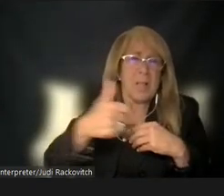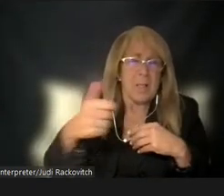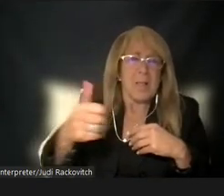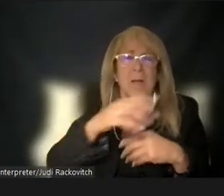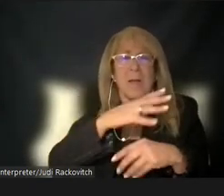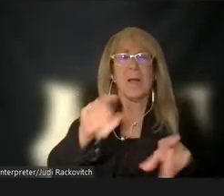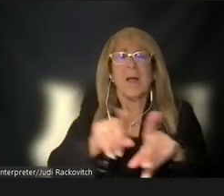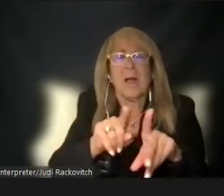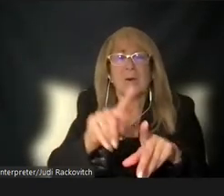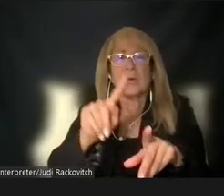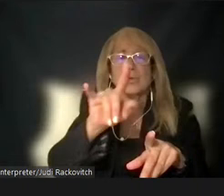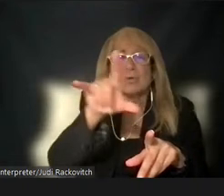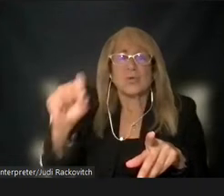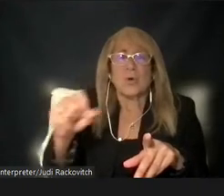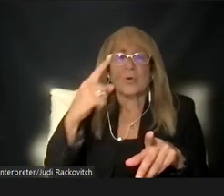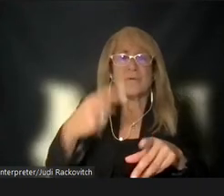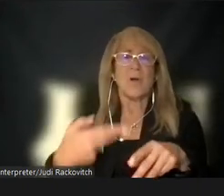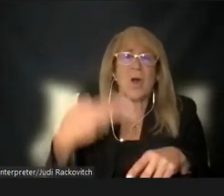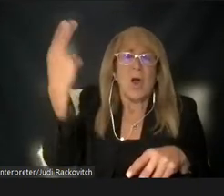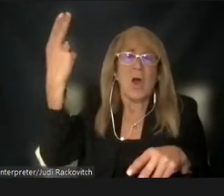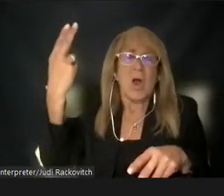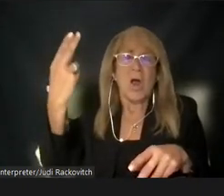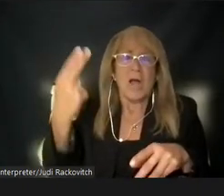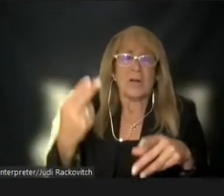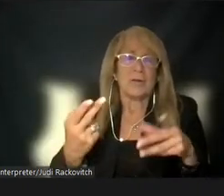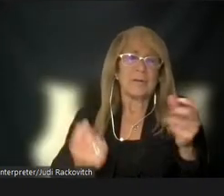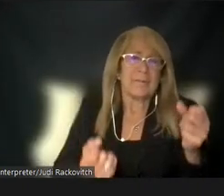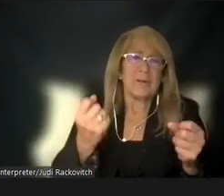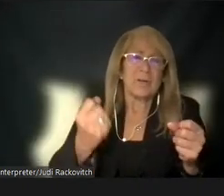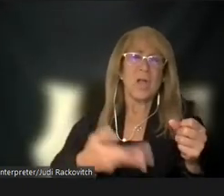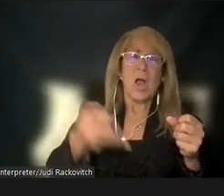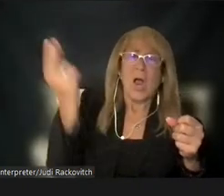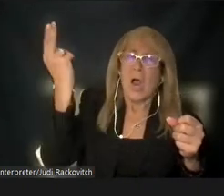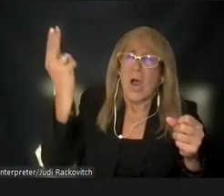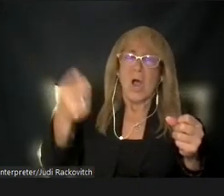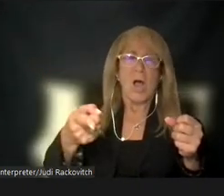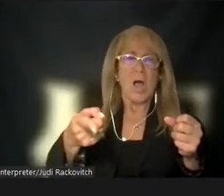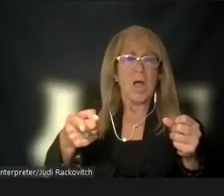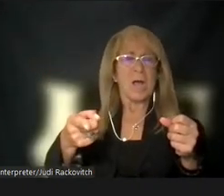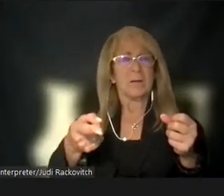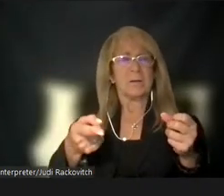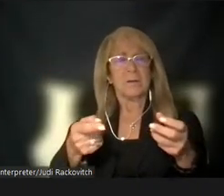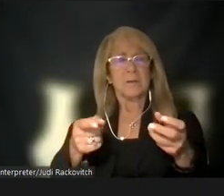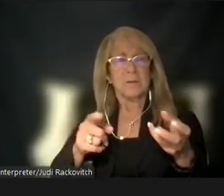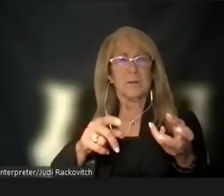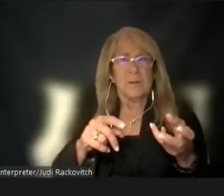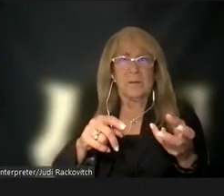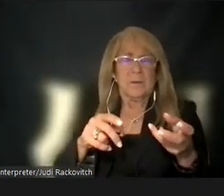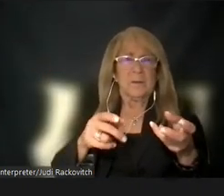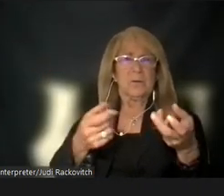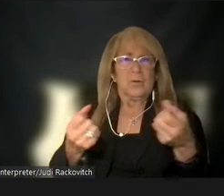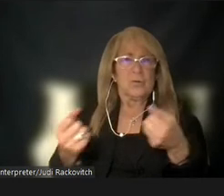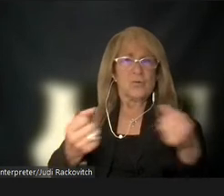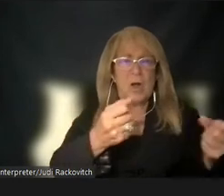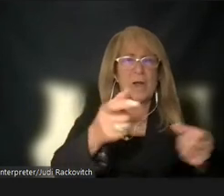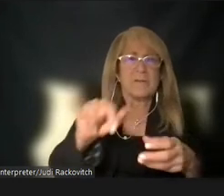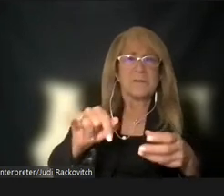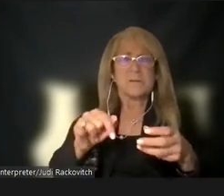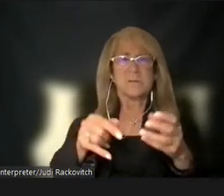or for hire vehicle industry, which has a high proportion of workers who identify as minority, as defined by United States Department of Transportation guidance,